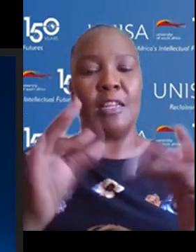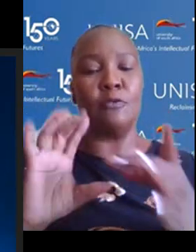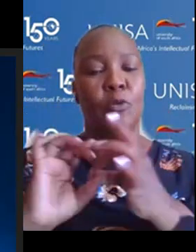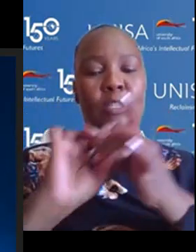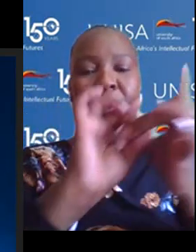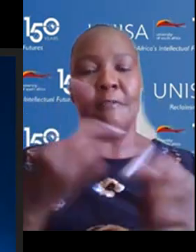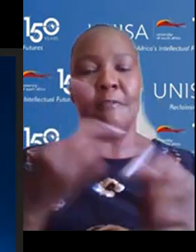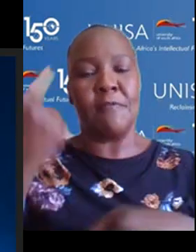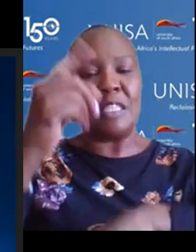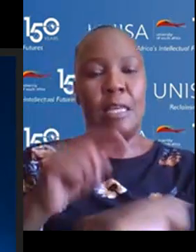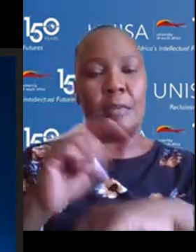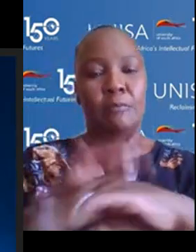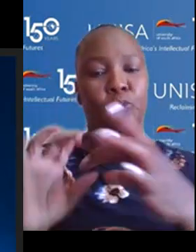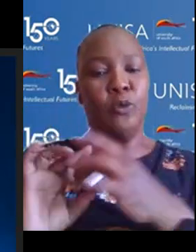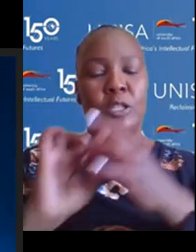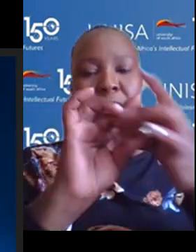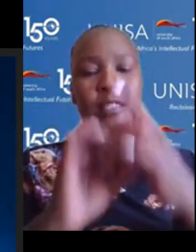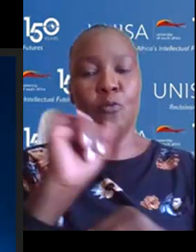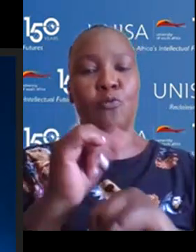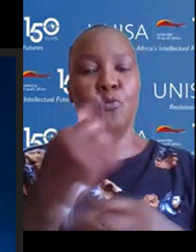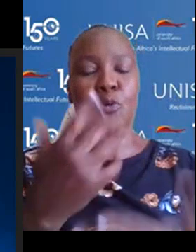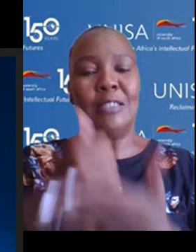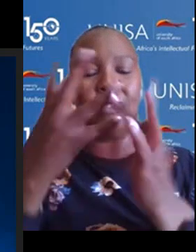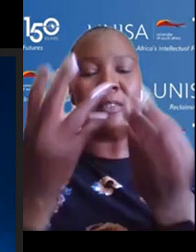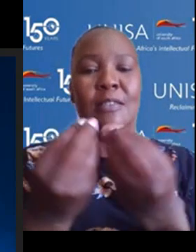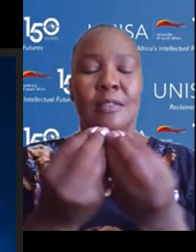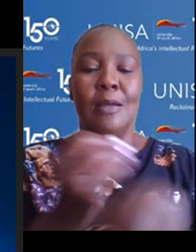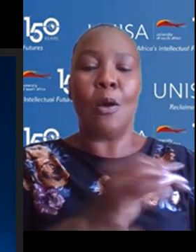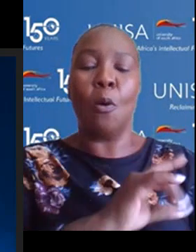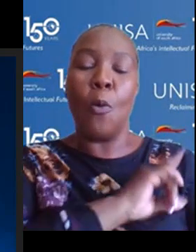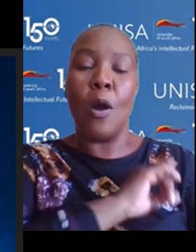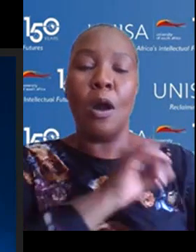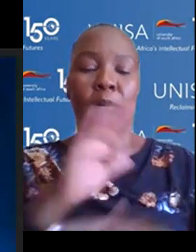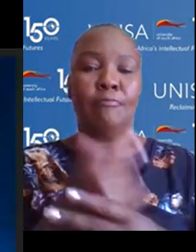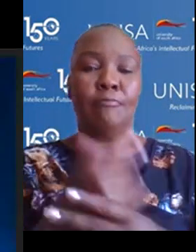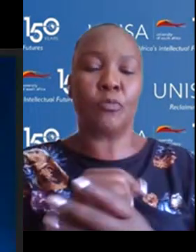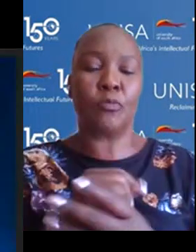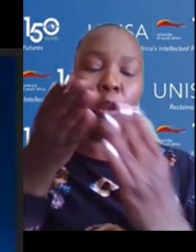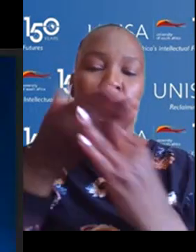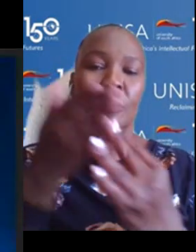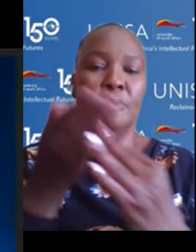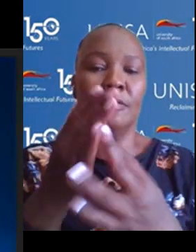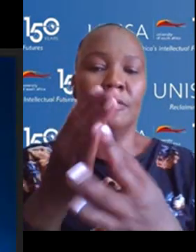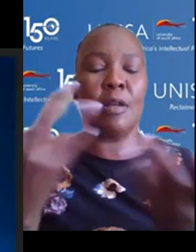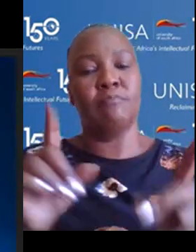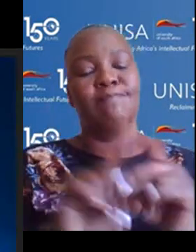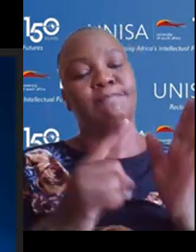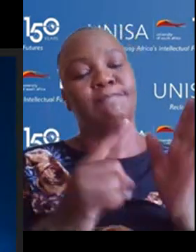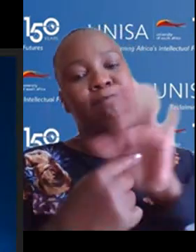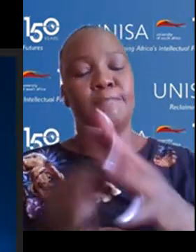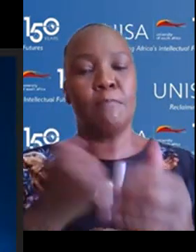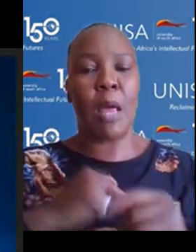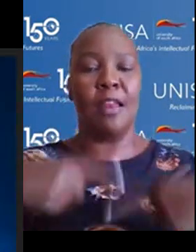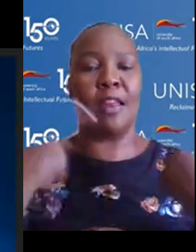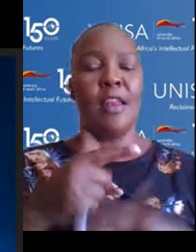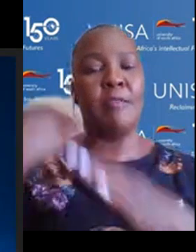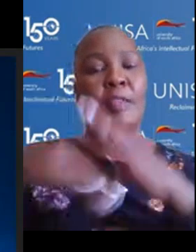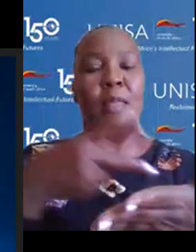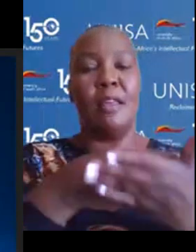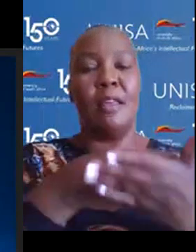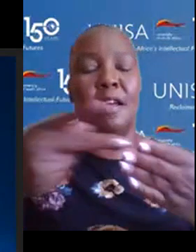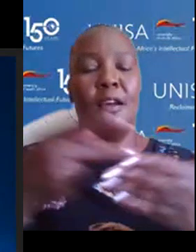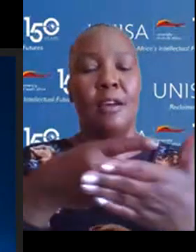first time you're connecting your device so that you can obviously log in, like, for example, with your My Life email account, because